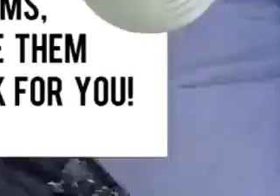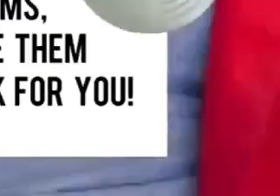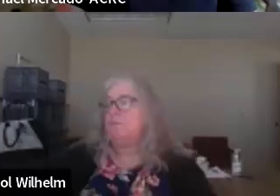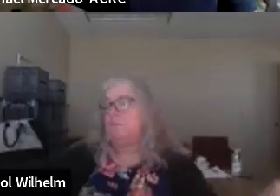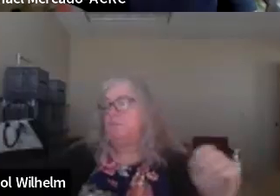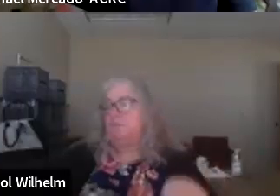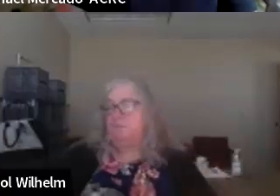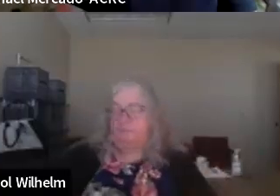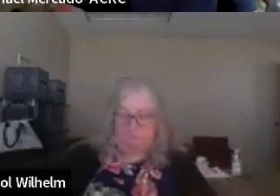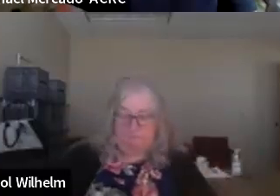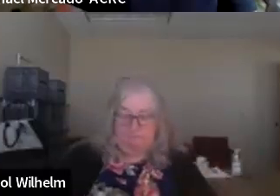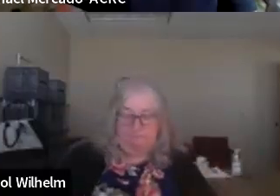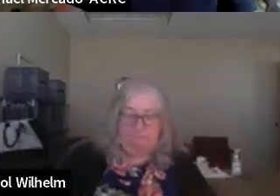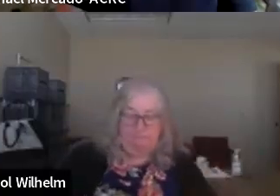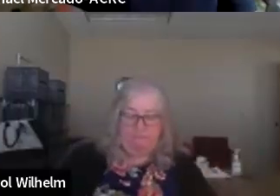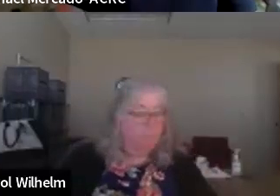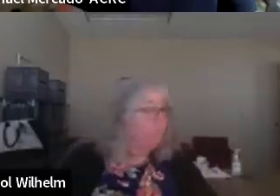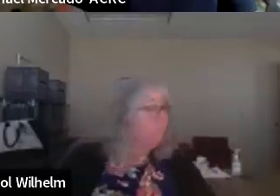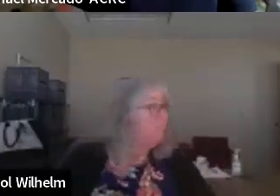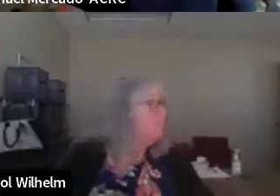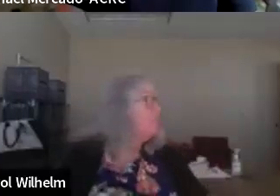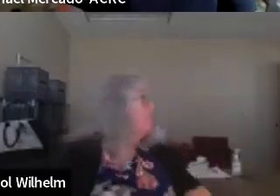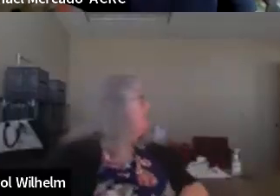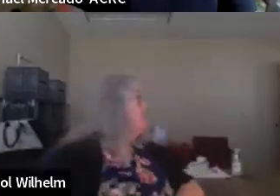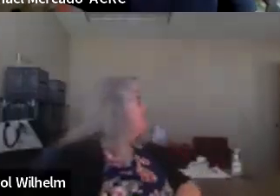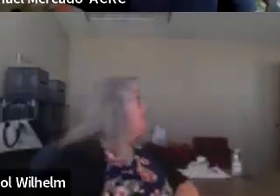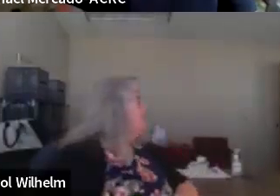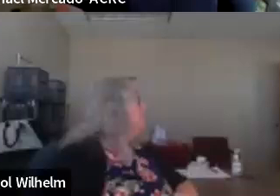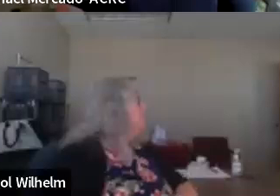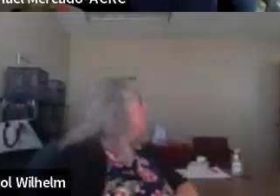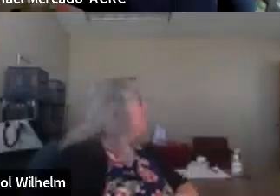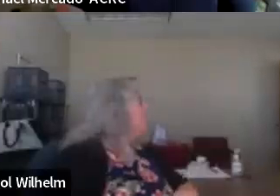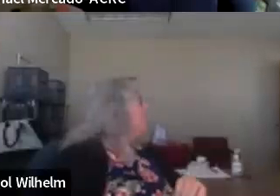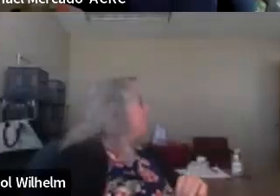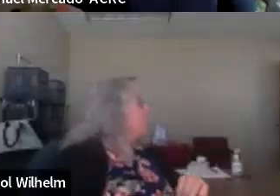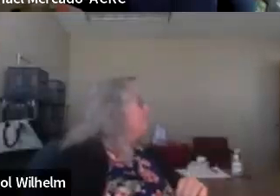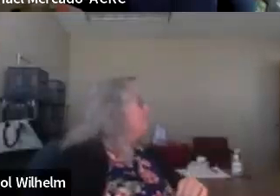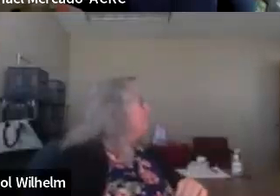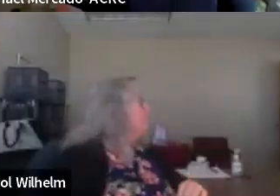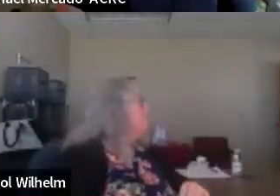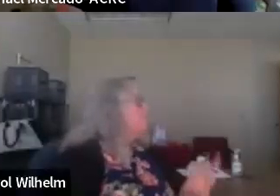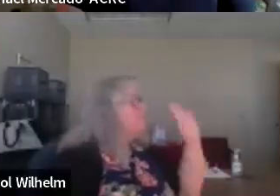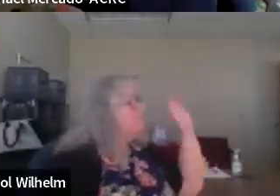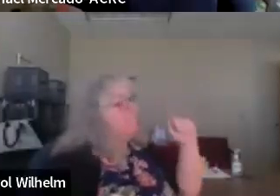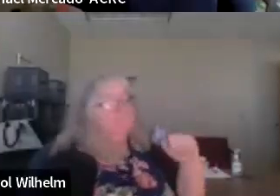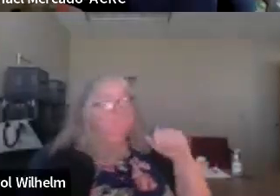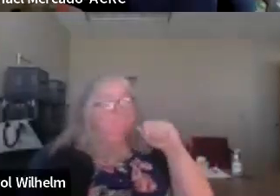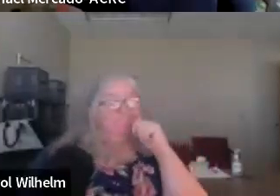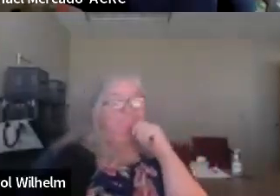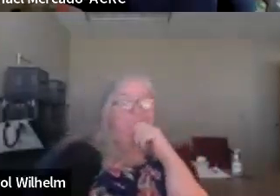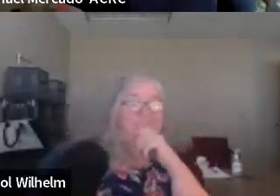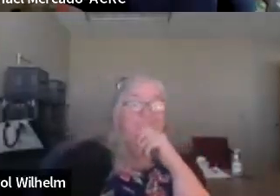Okay. Thank you, Hubert. Yeah, yeah, you're